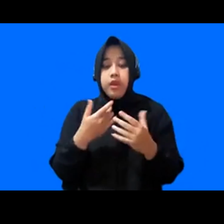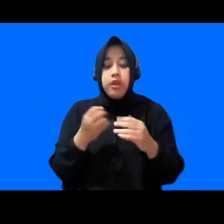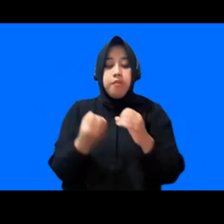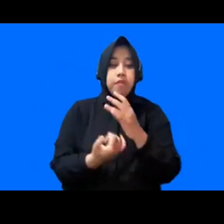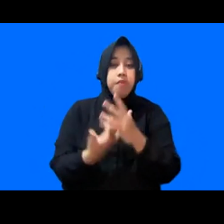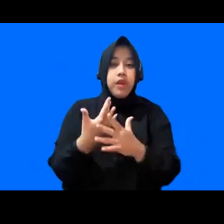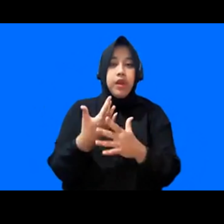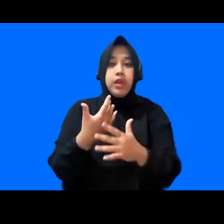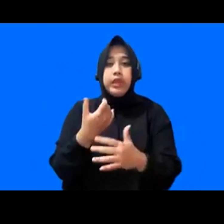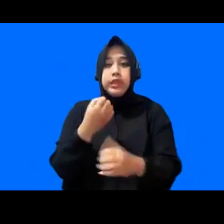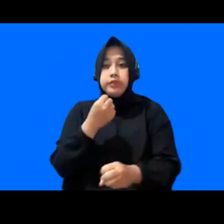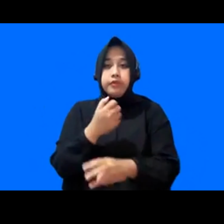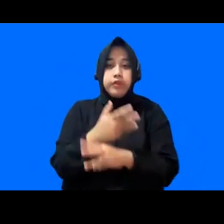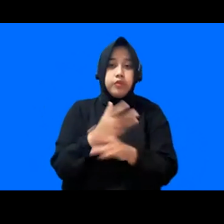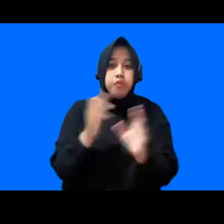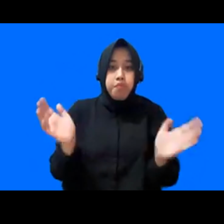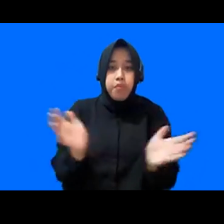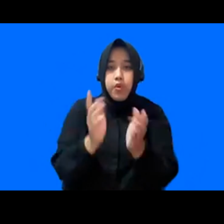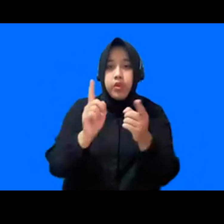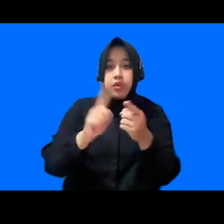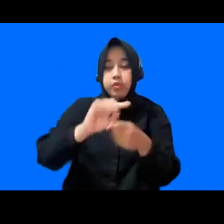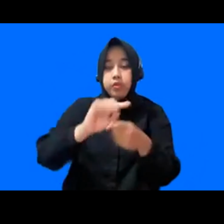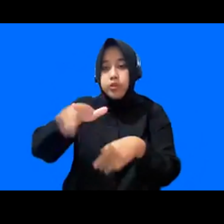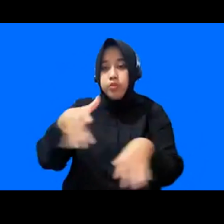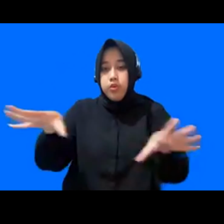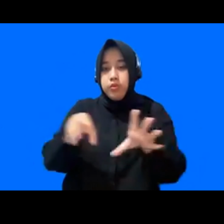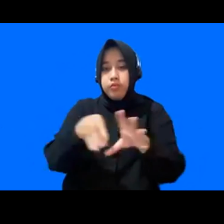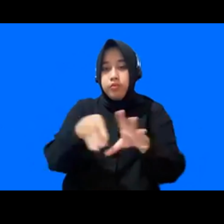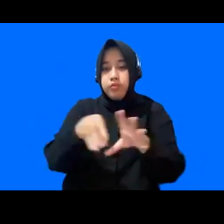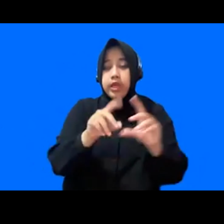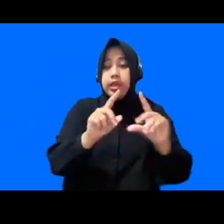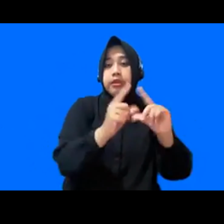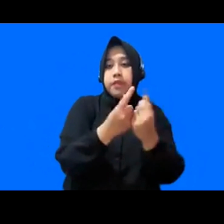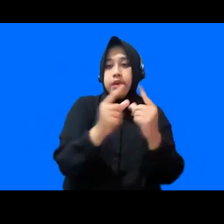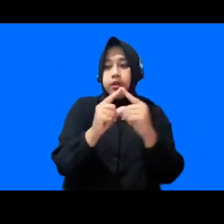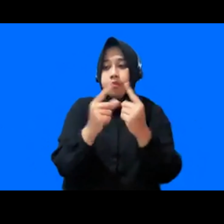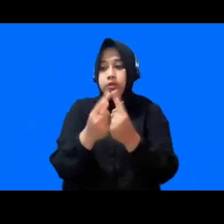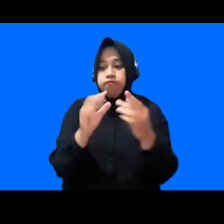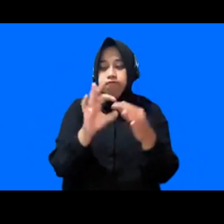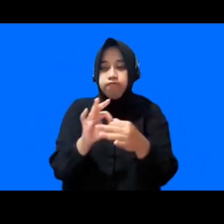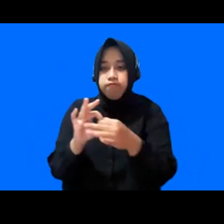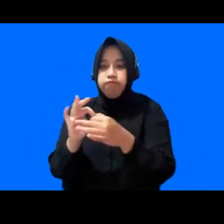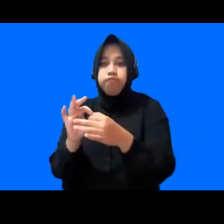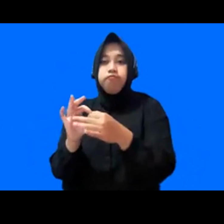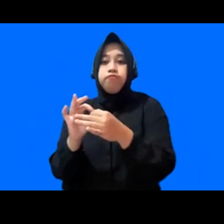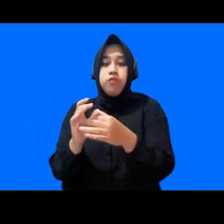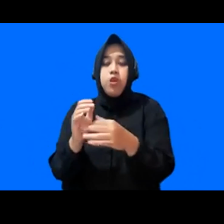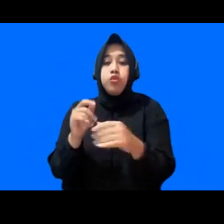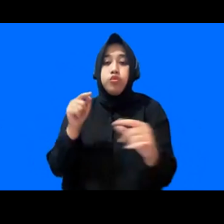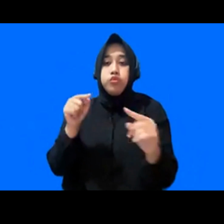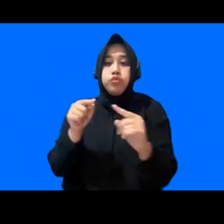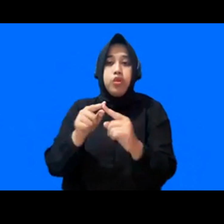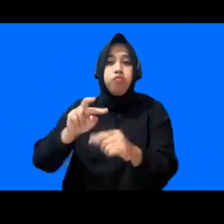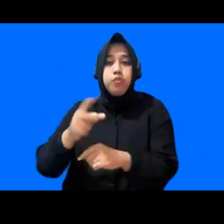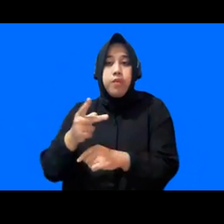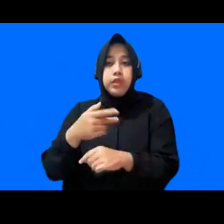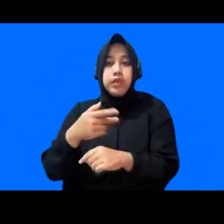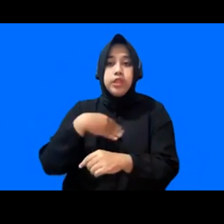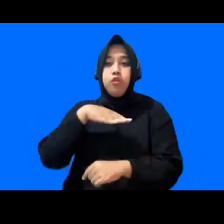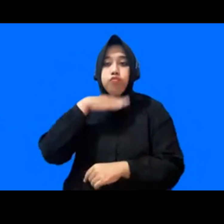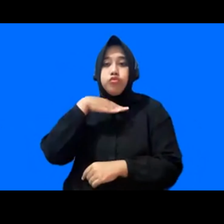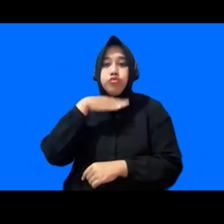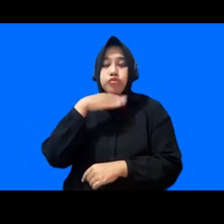foster collaboration between various stakeholders, which is critical to bringing about change. I look forward to listening to the smart solutions